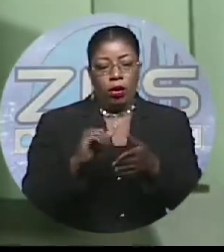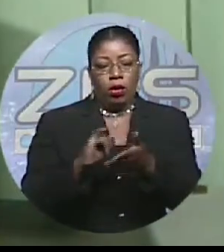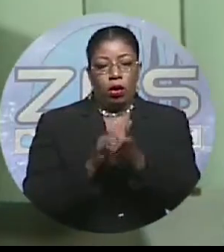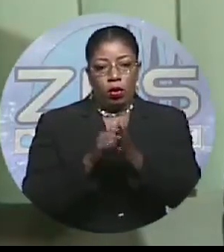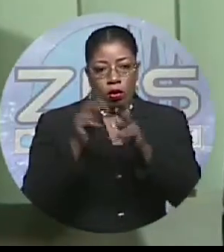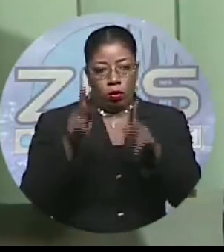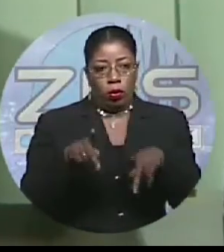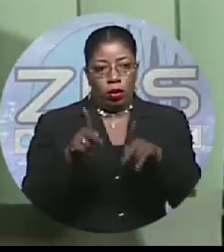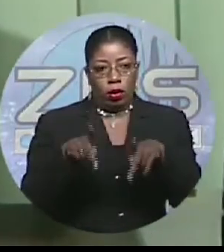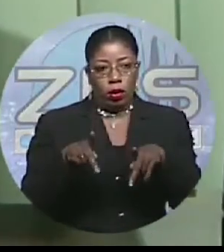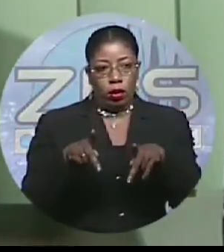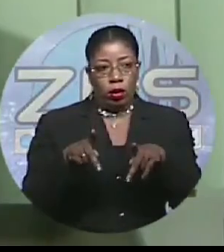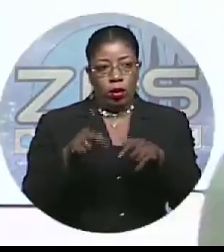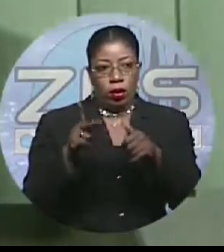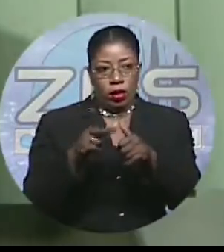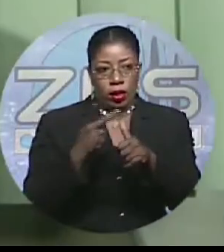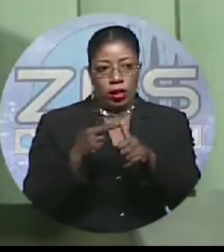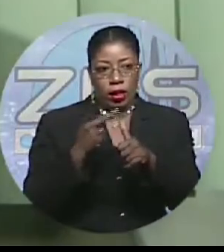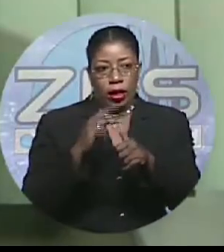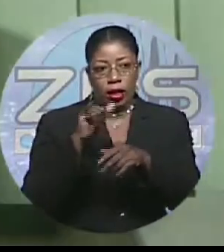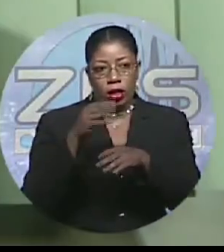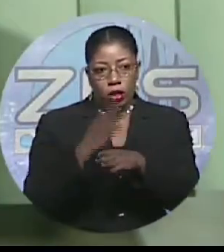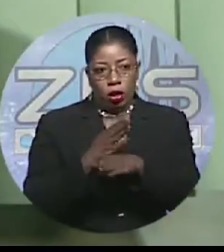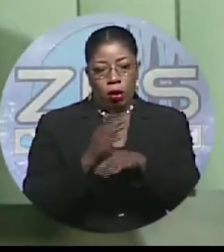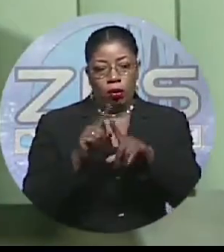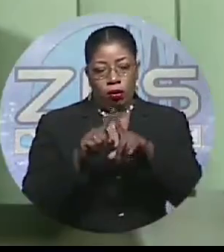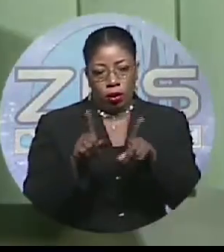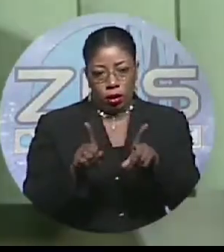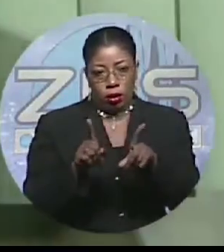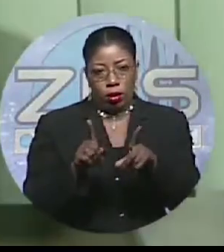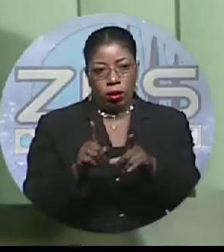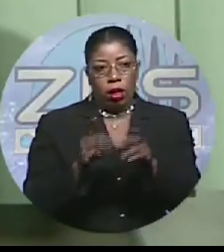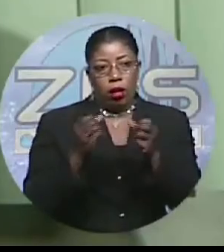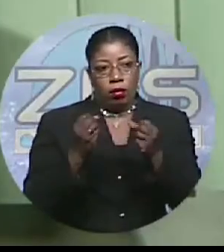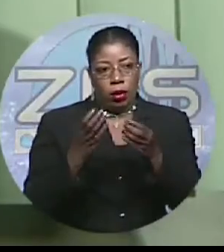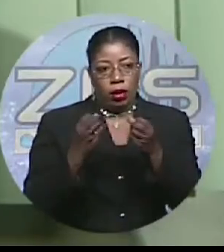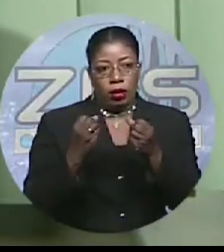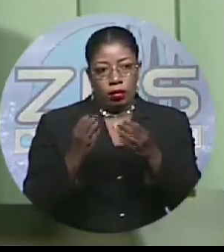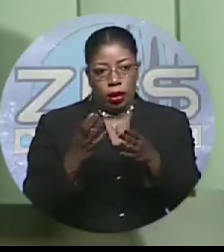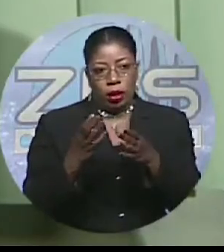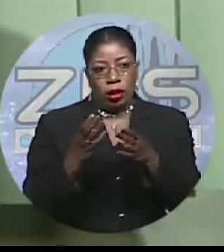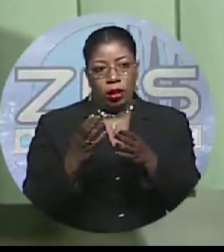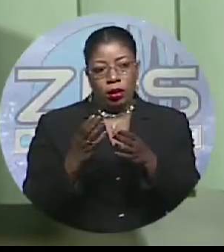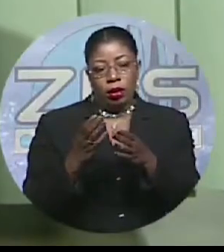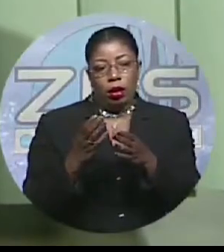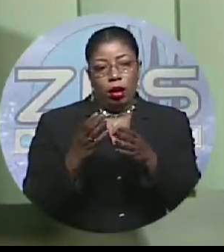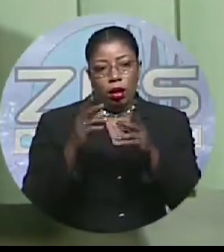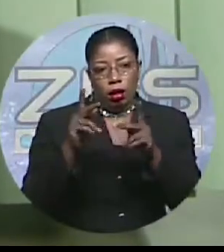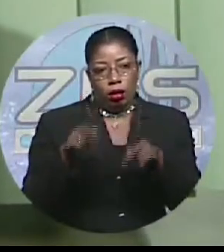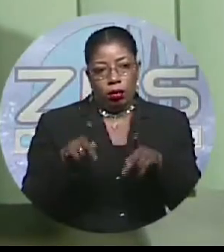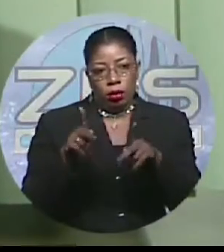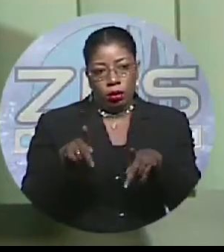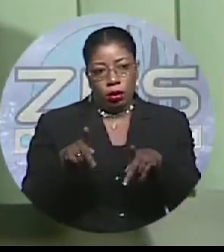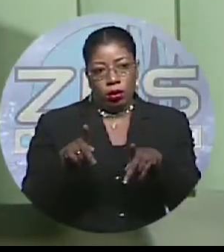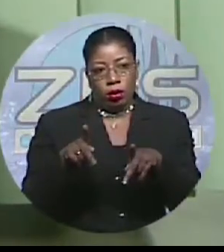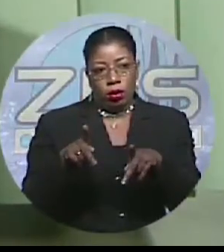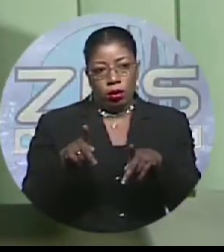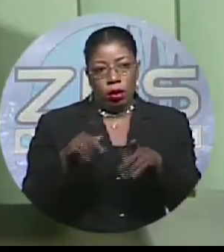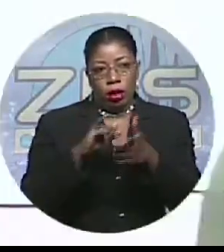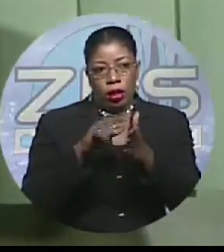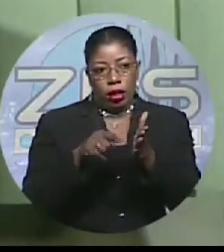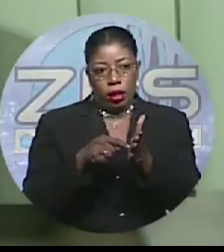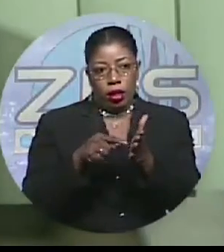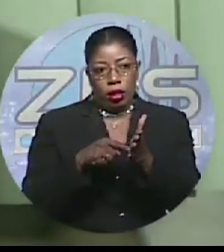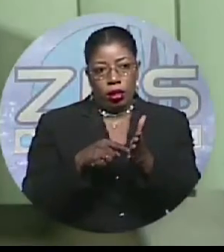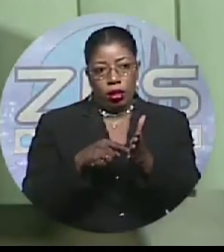for some of those persons, they were second jobs, but apparently for quite a good number of them, this would